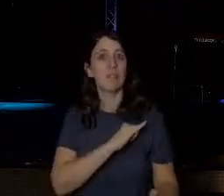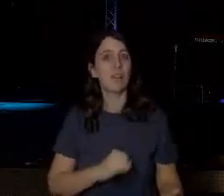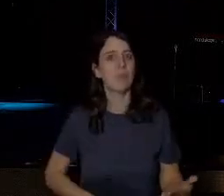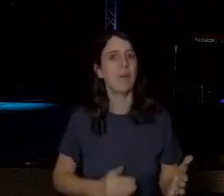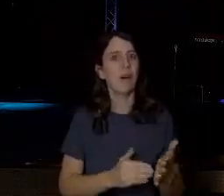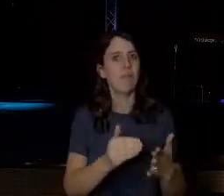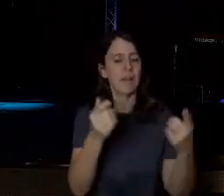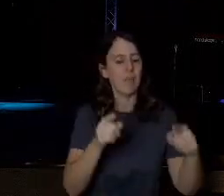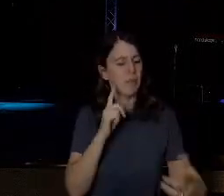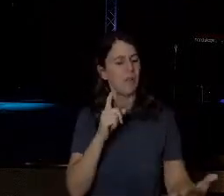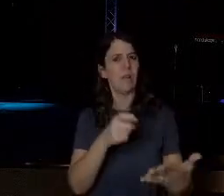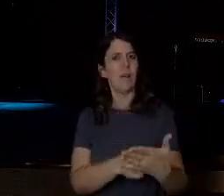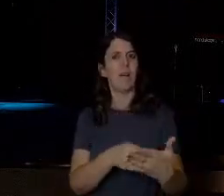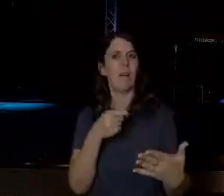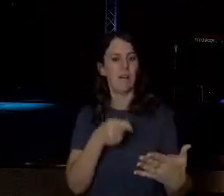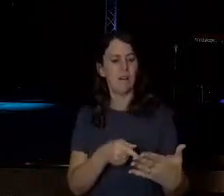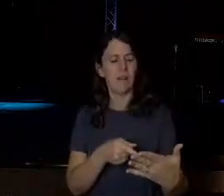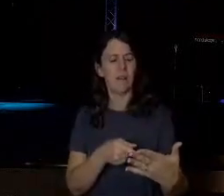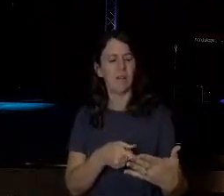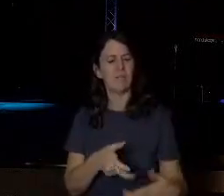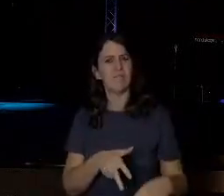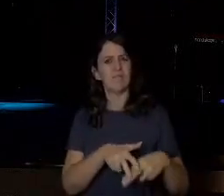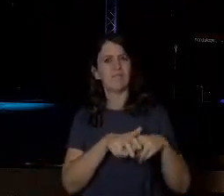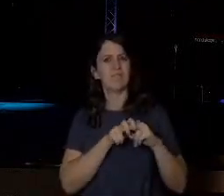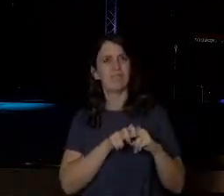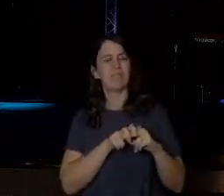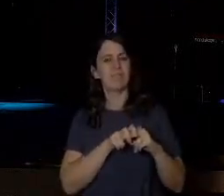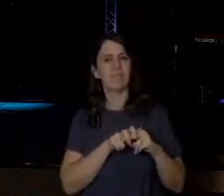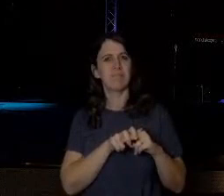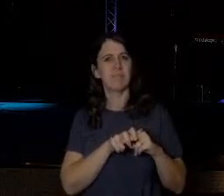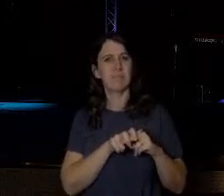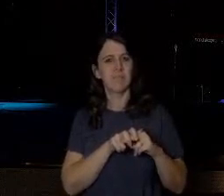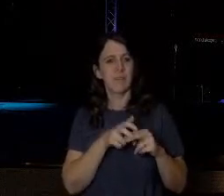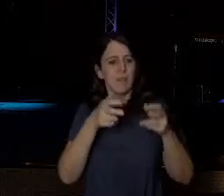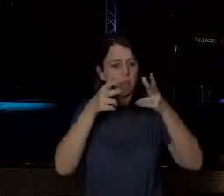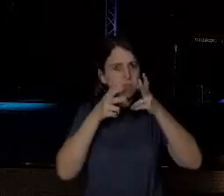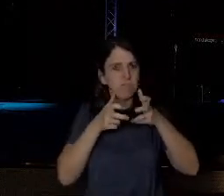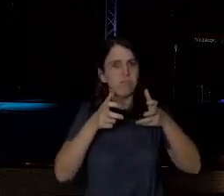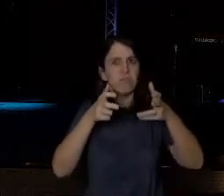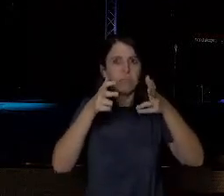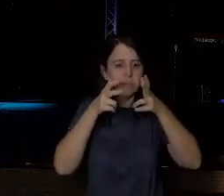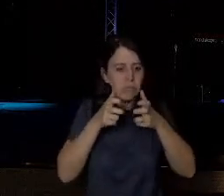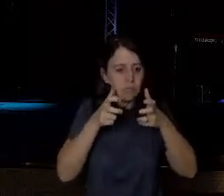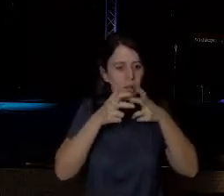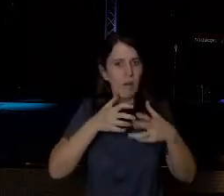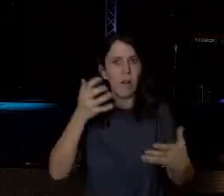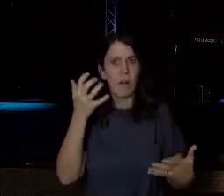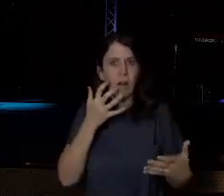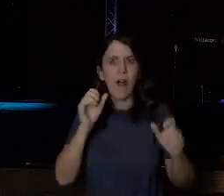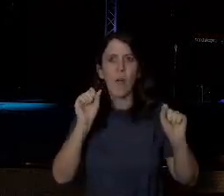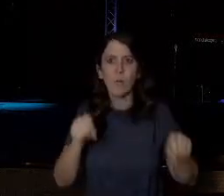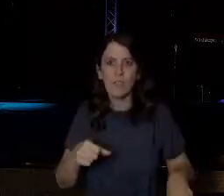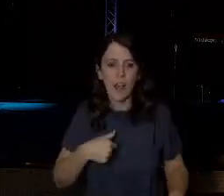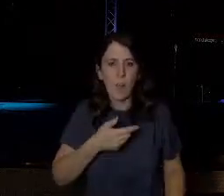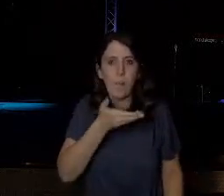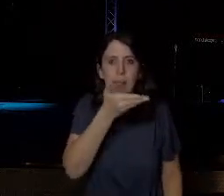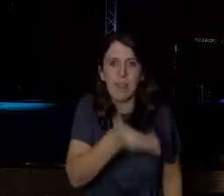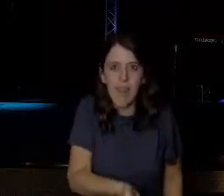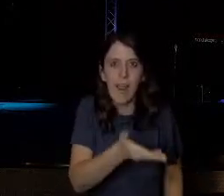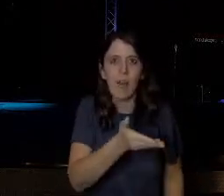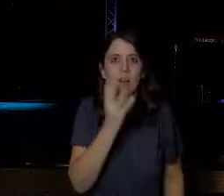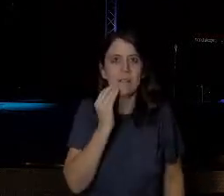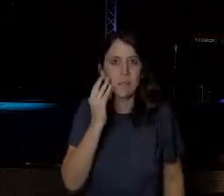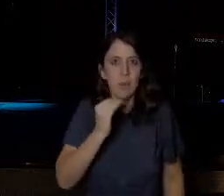where you just come to these moments and you have to just kind of sit back and just kind of soak it in and just be like, I just wish I could have been there.